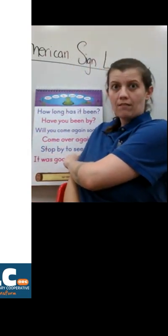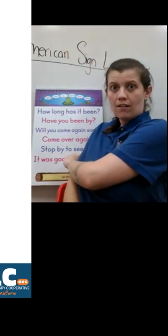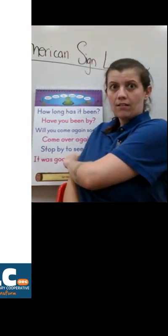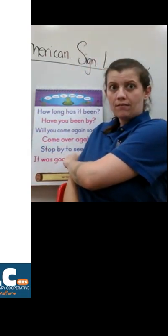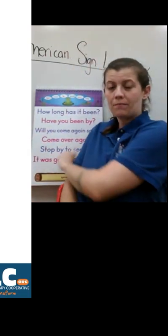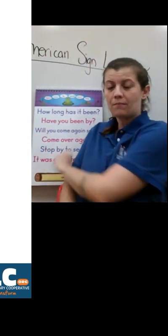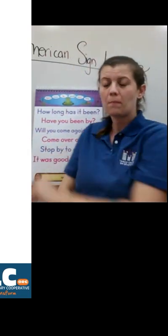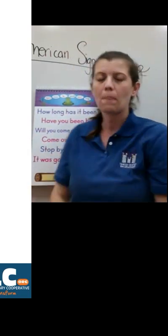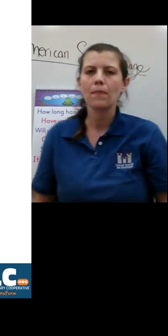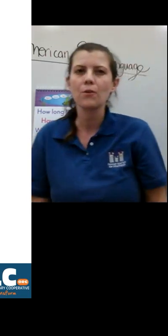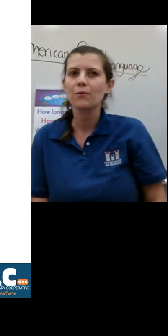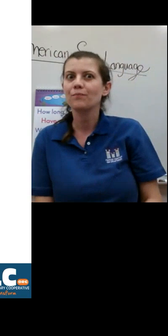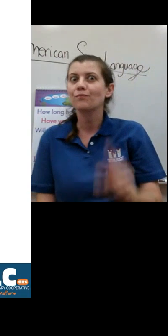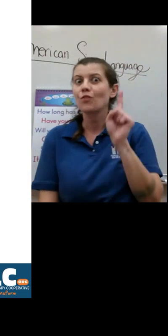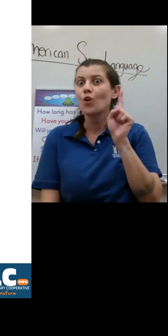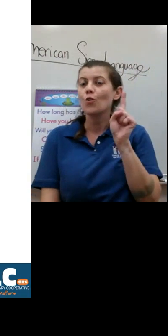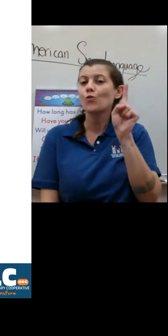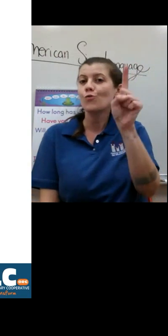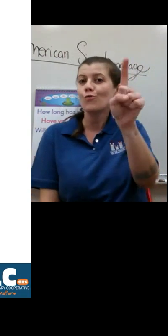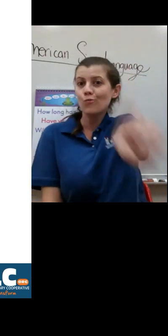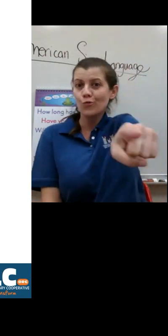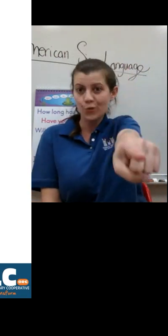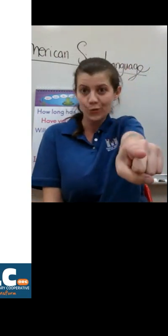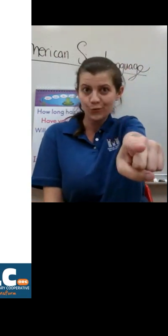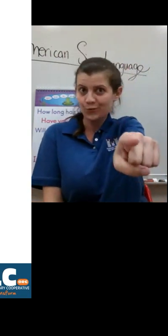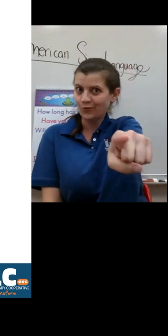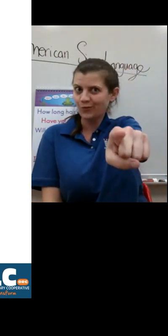and see me, right?